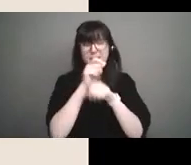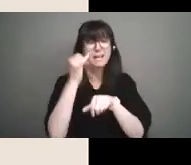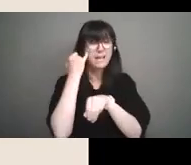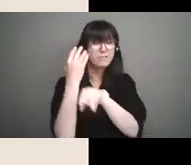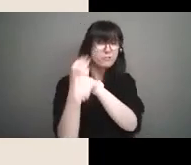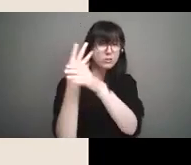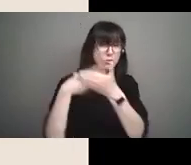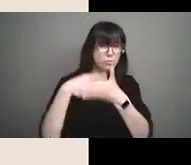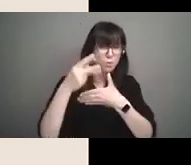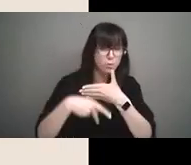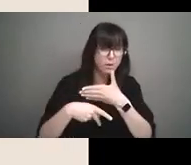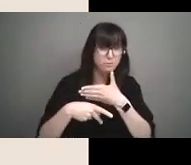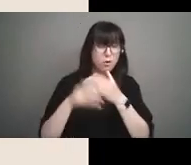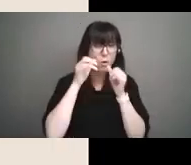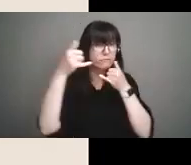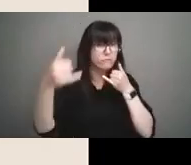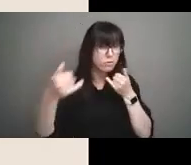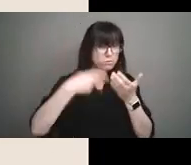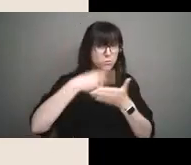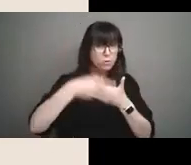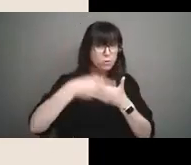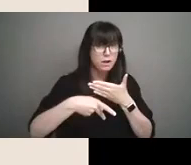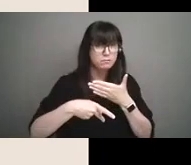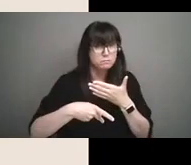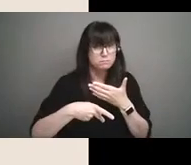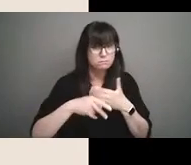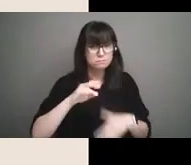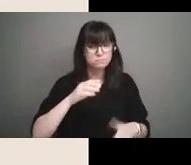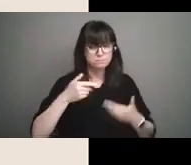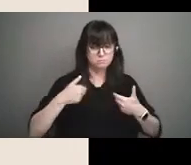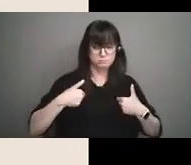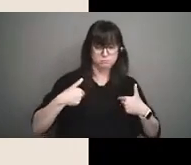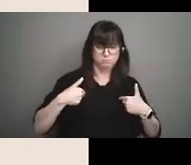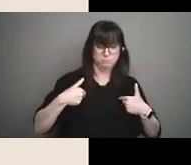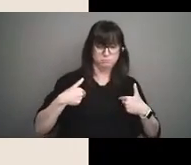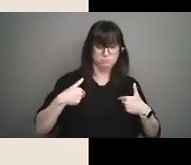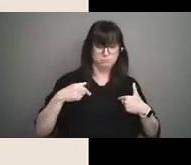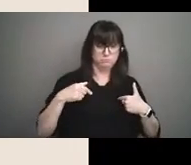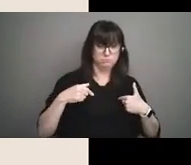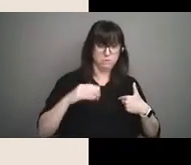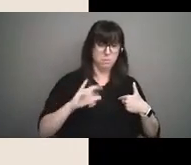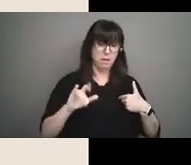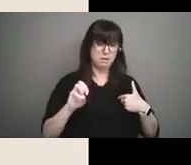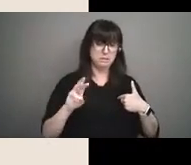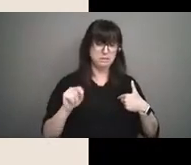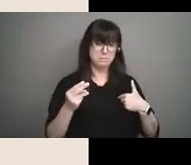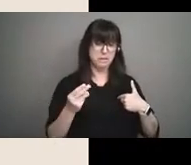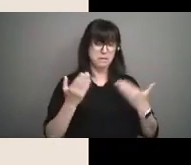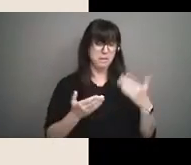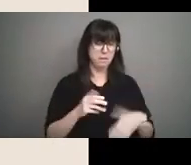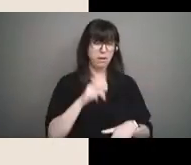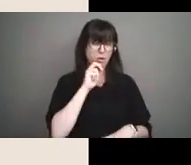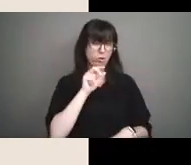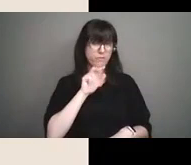programming on telephone, you know, Mr. Bill Smith might be a 34-year-old fraud scammer, and we